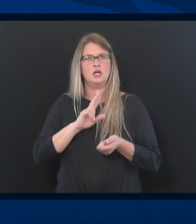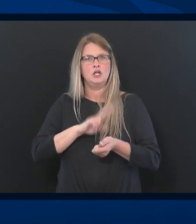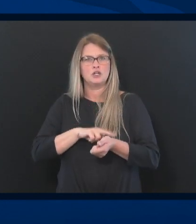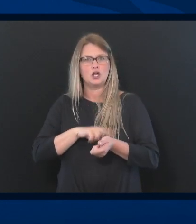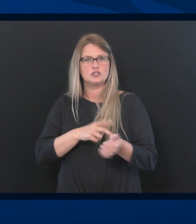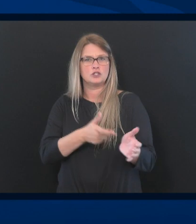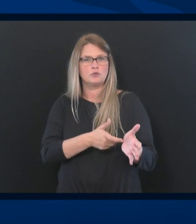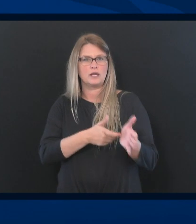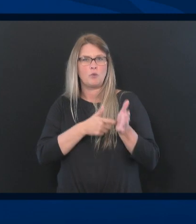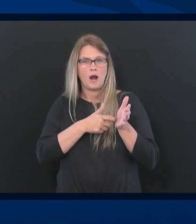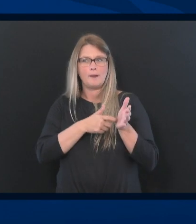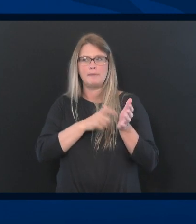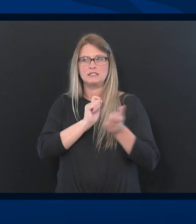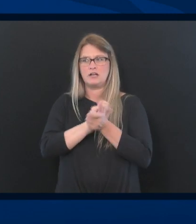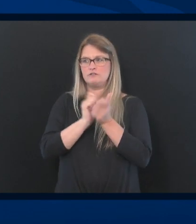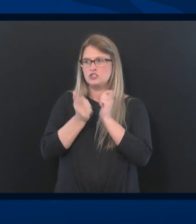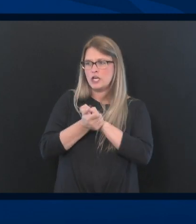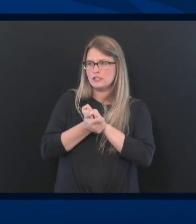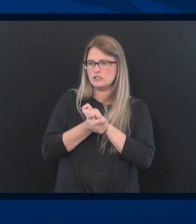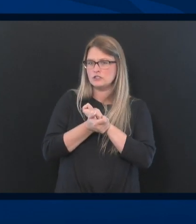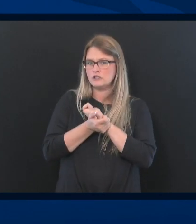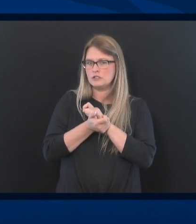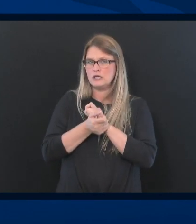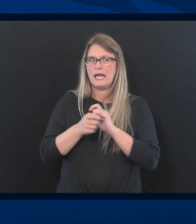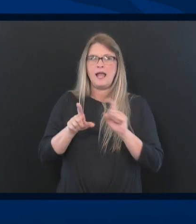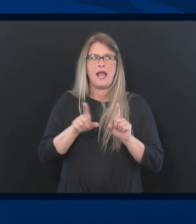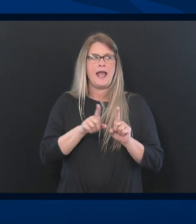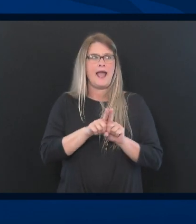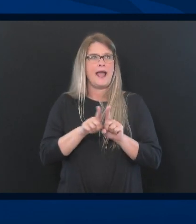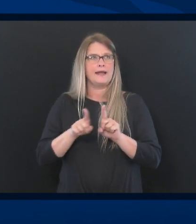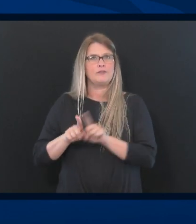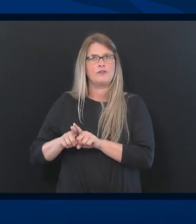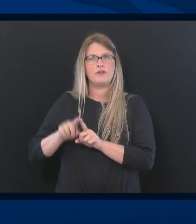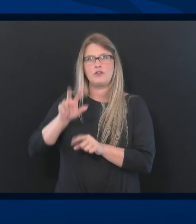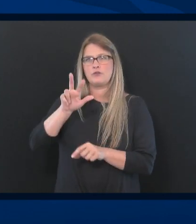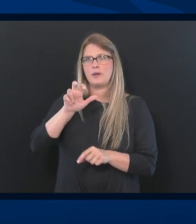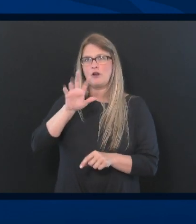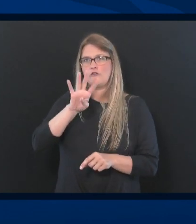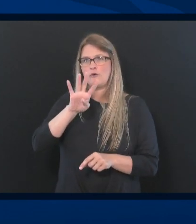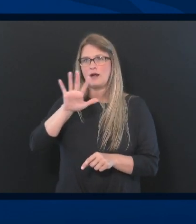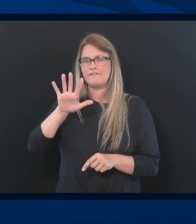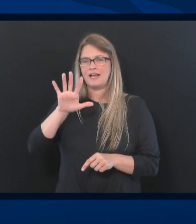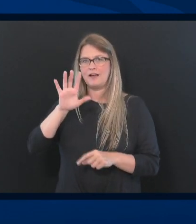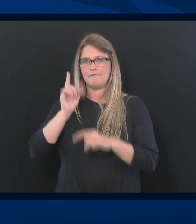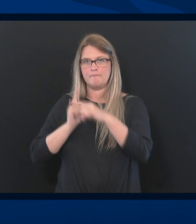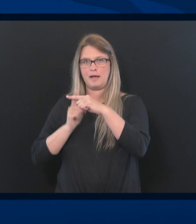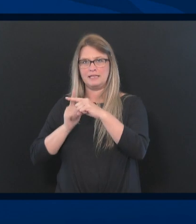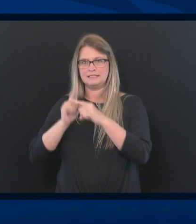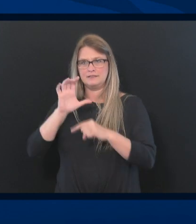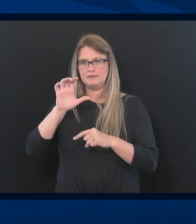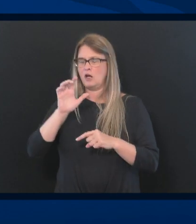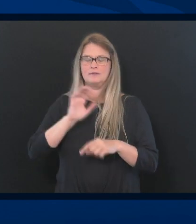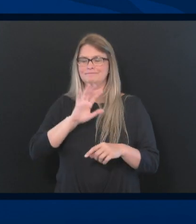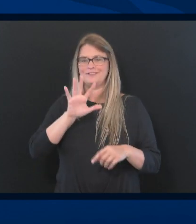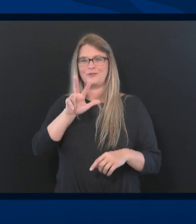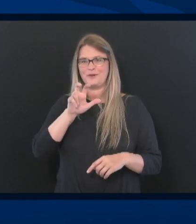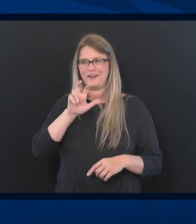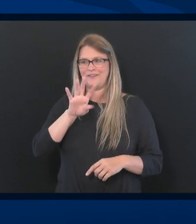you made to the nursing board, if you could address that. And also, of the 345 cases so far, how many of them are considered to have been